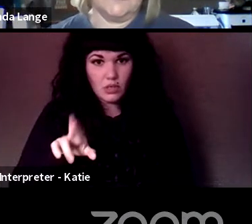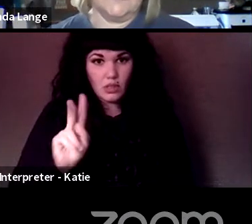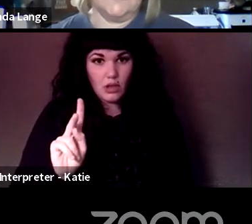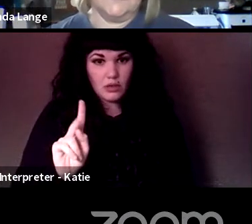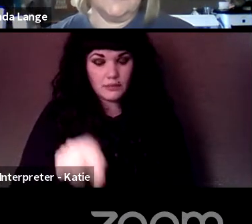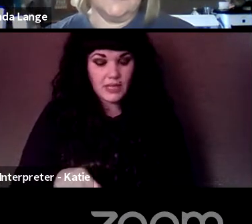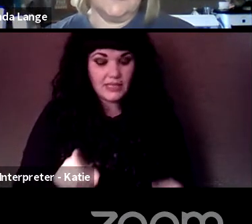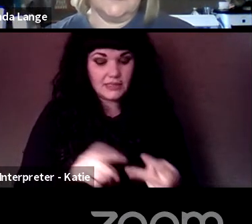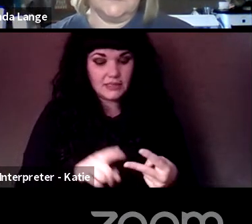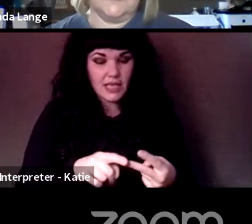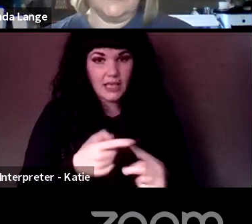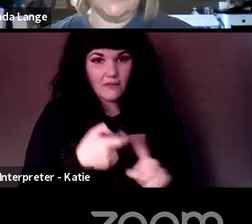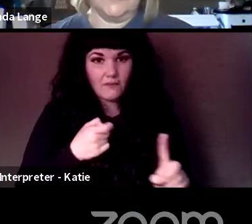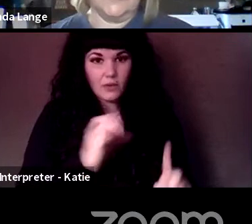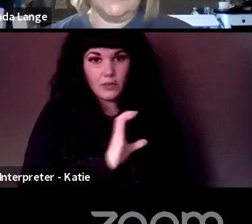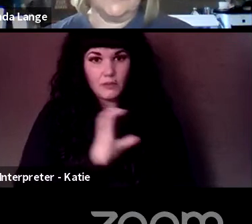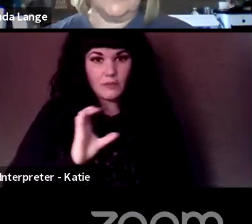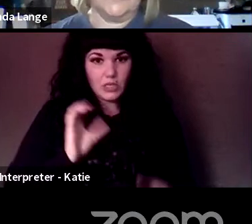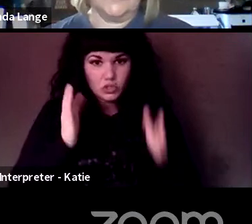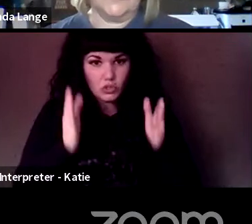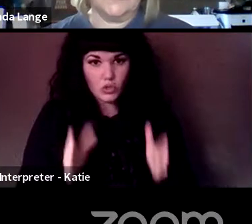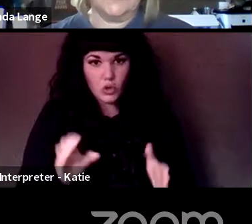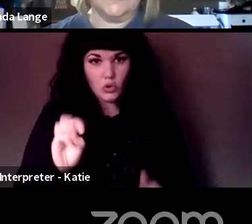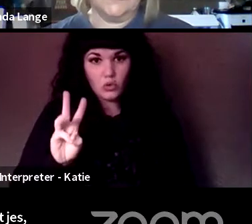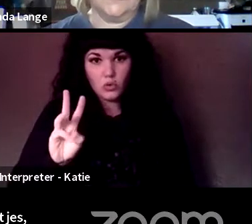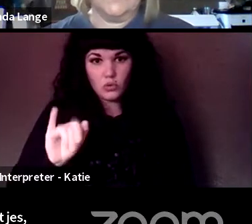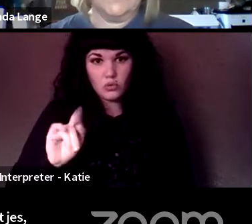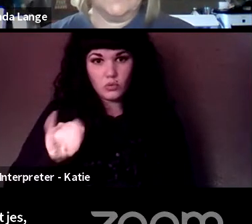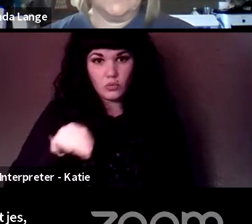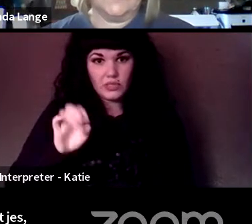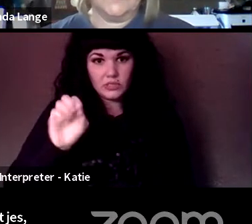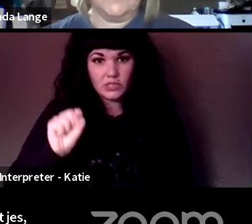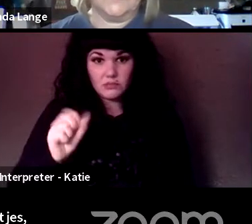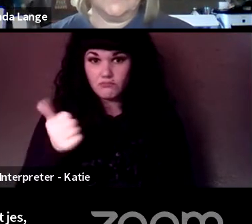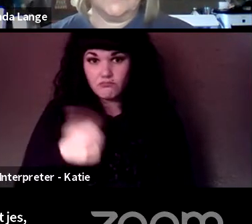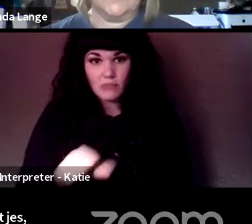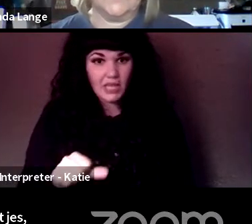Witches. Is there any discussion or debate on the actual motion?